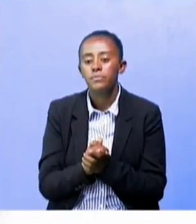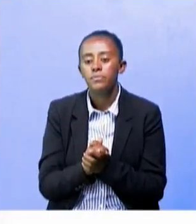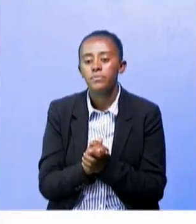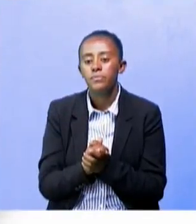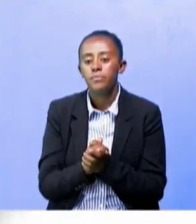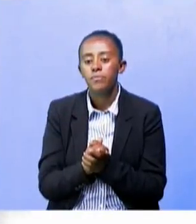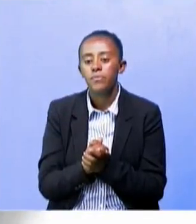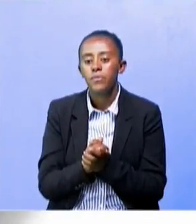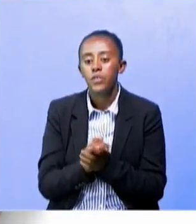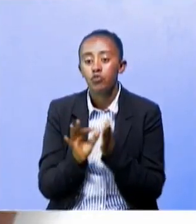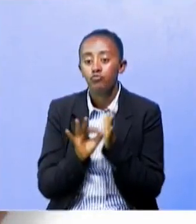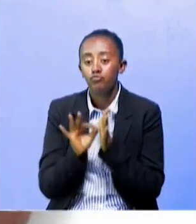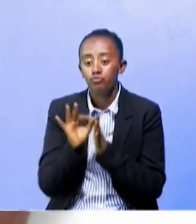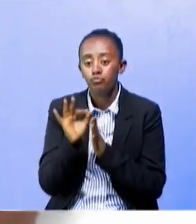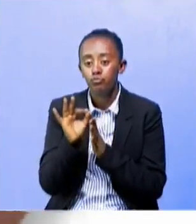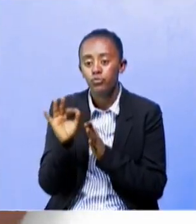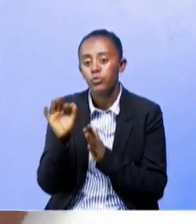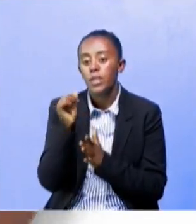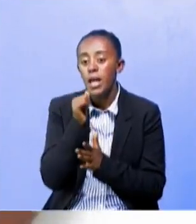girls